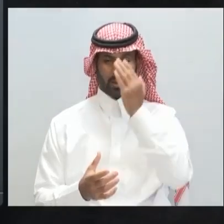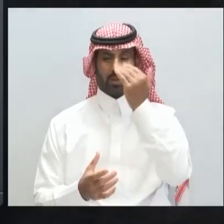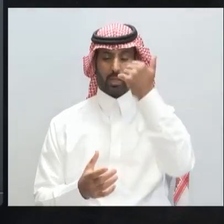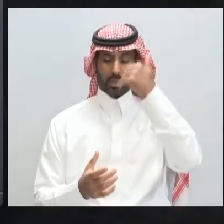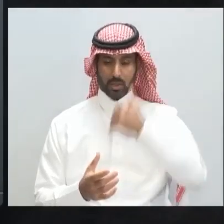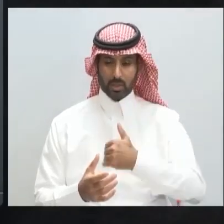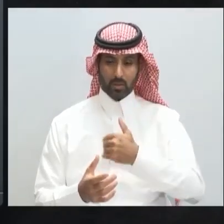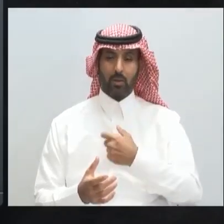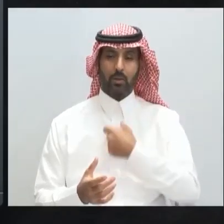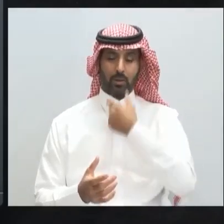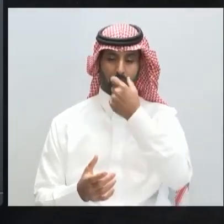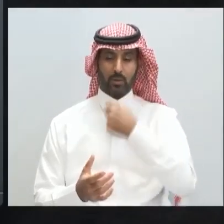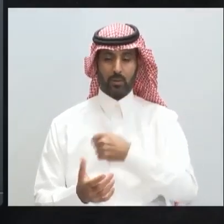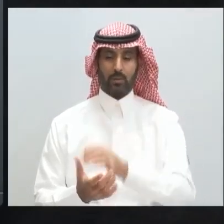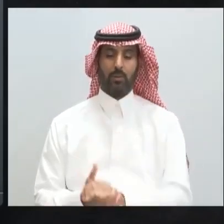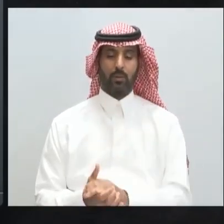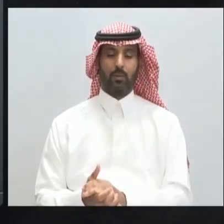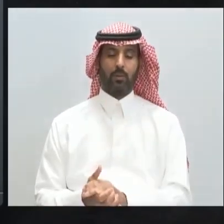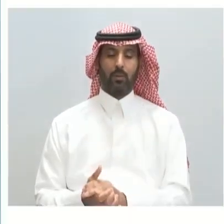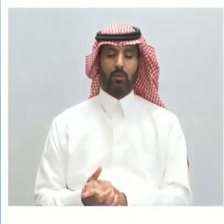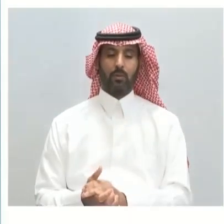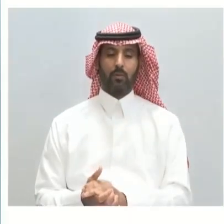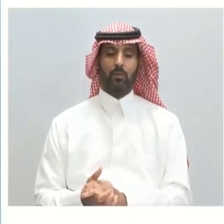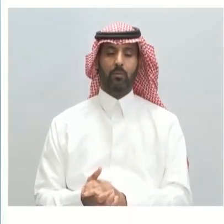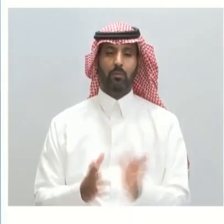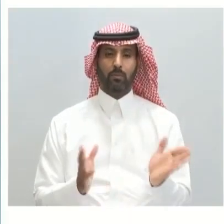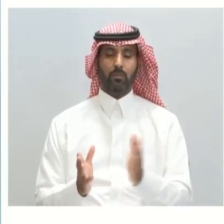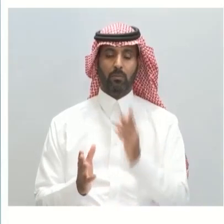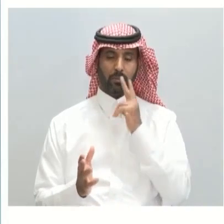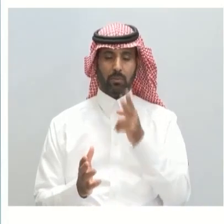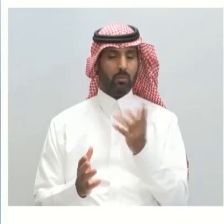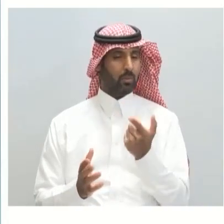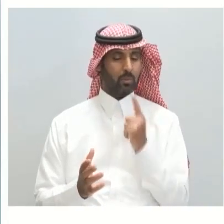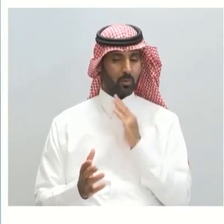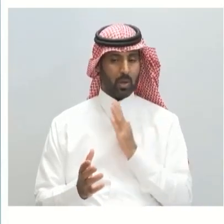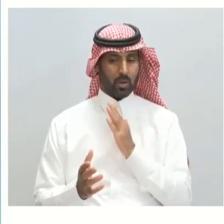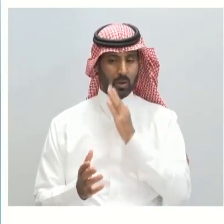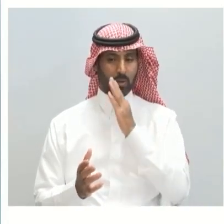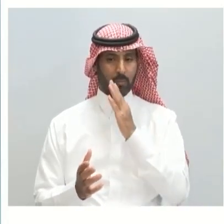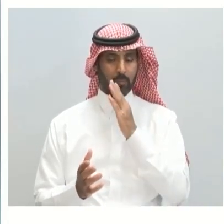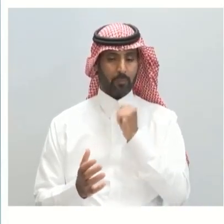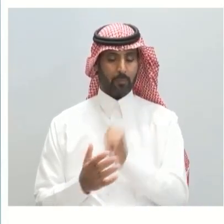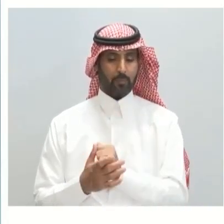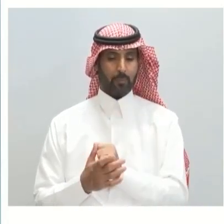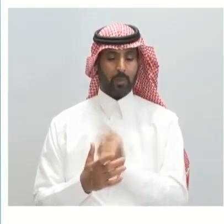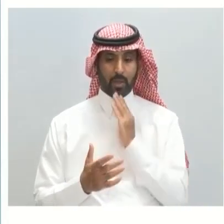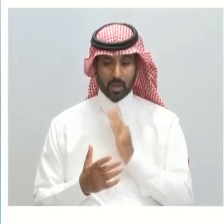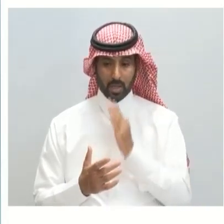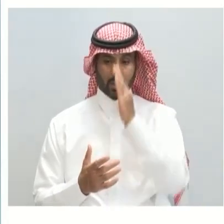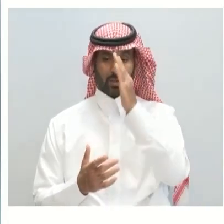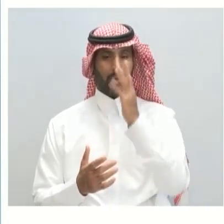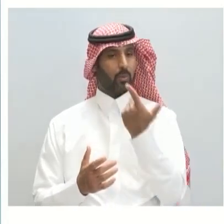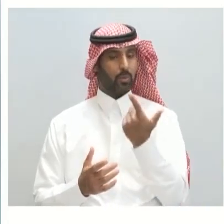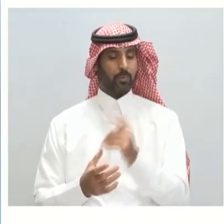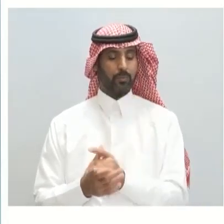and falling intonations. For example, here, can you tell me where's a rising